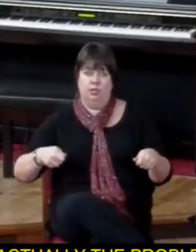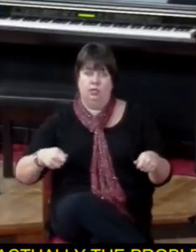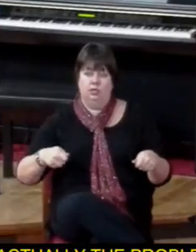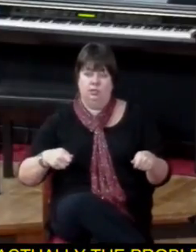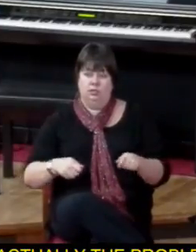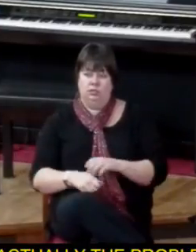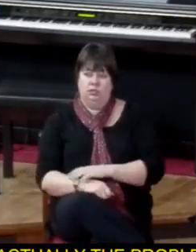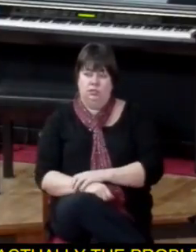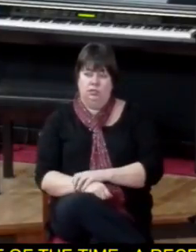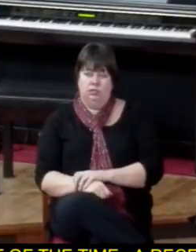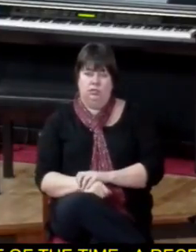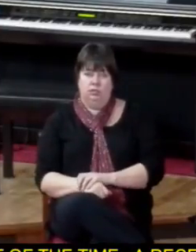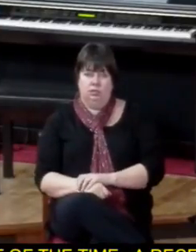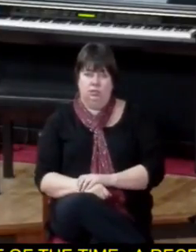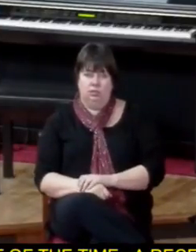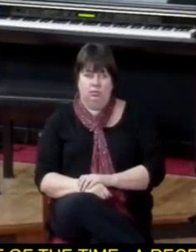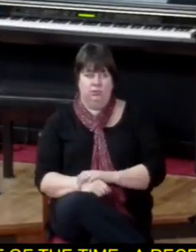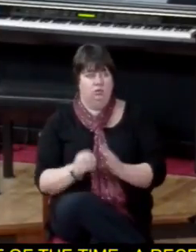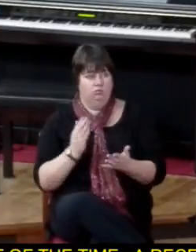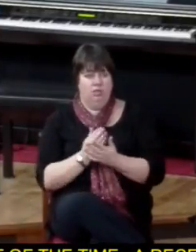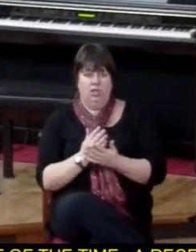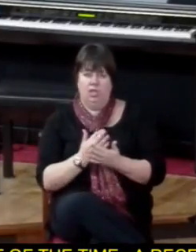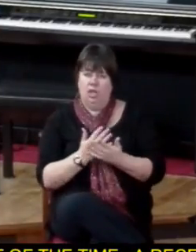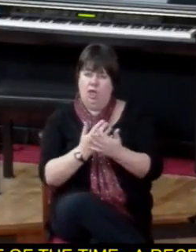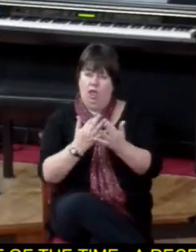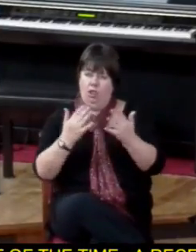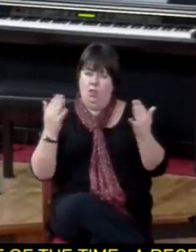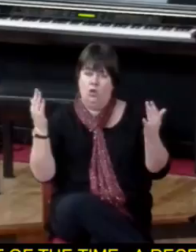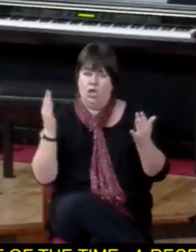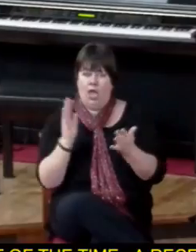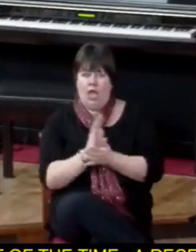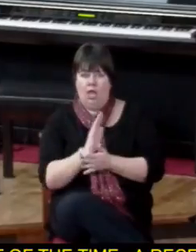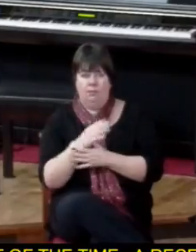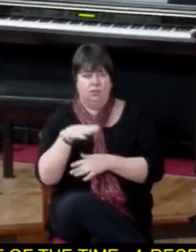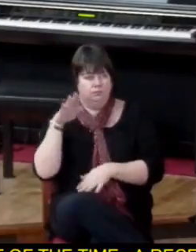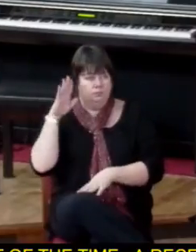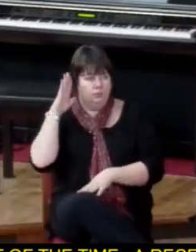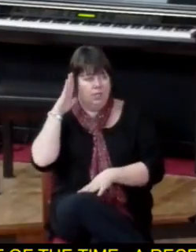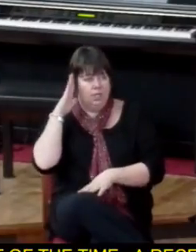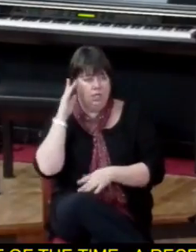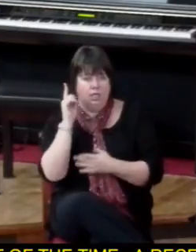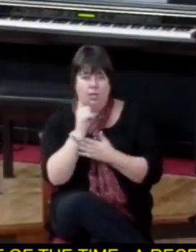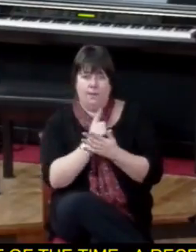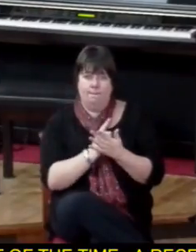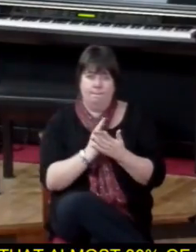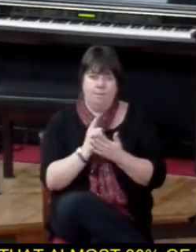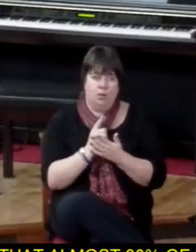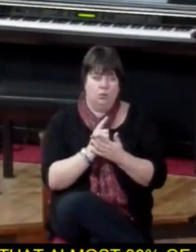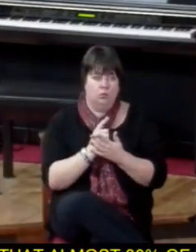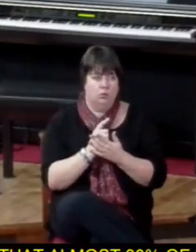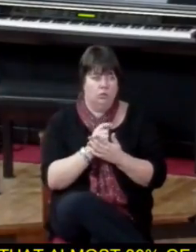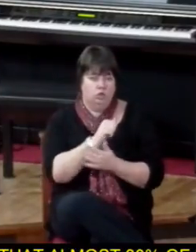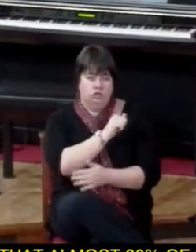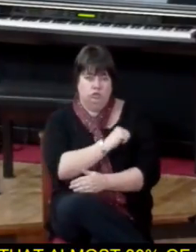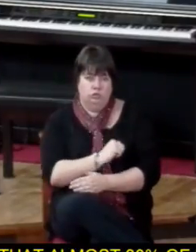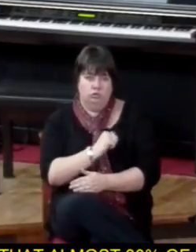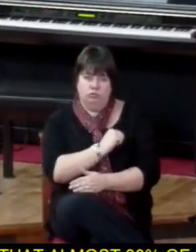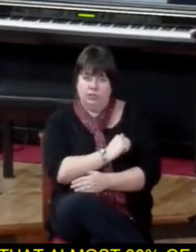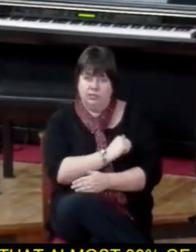And more of them are keen to hear and happy to listen to things about the Christian